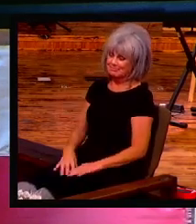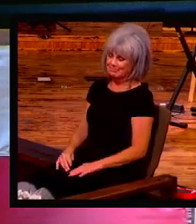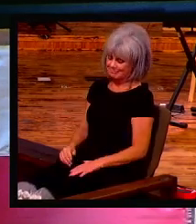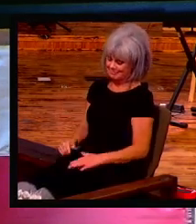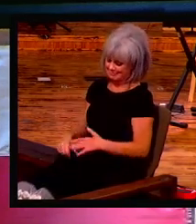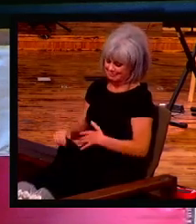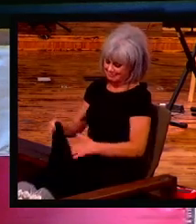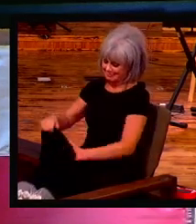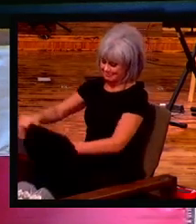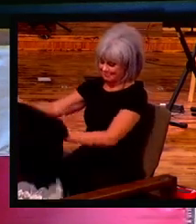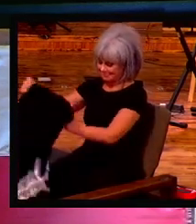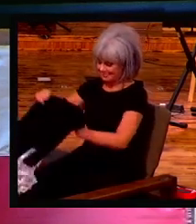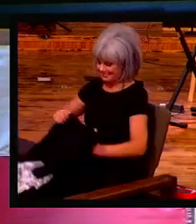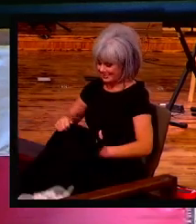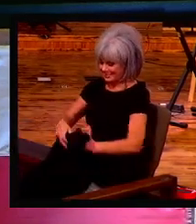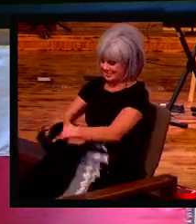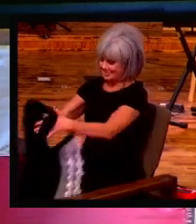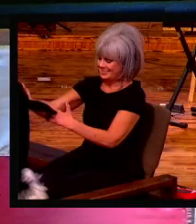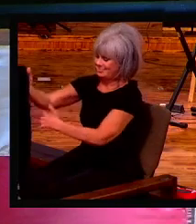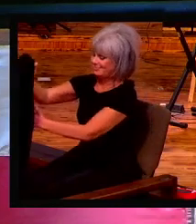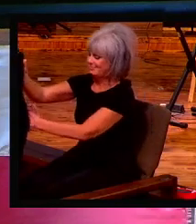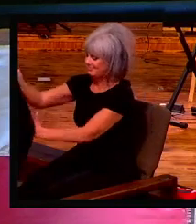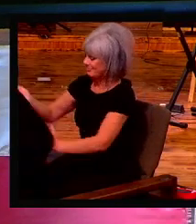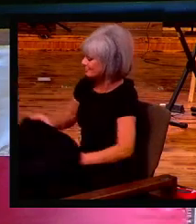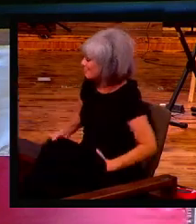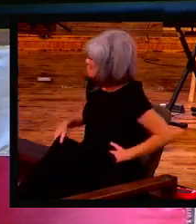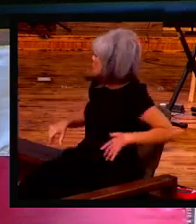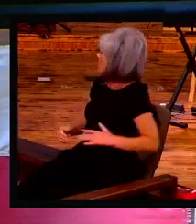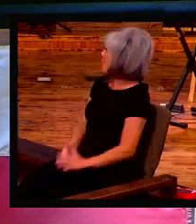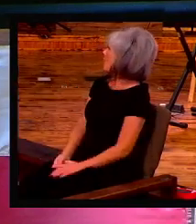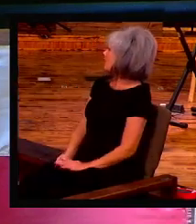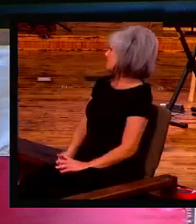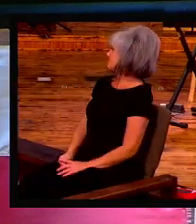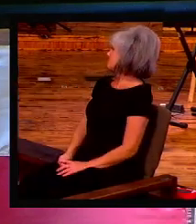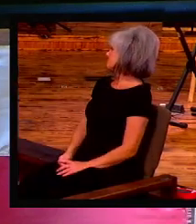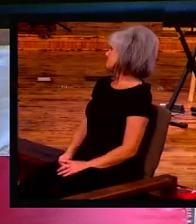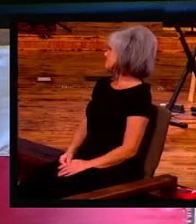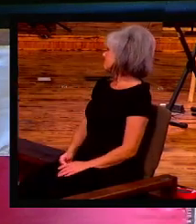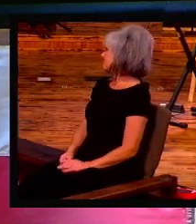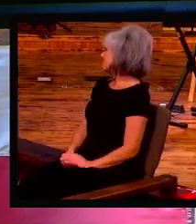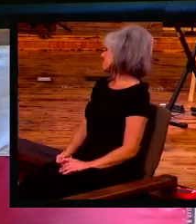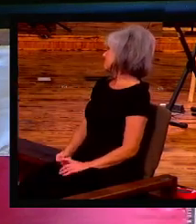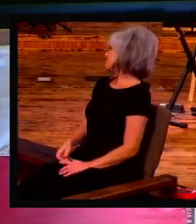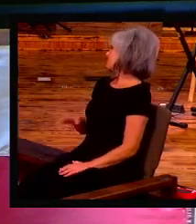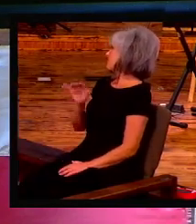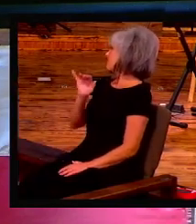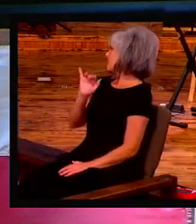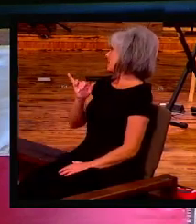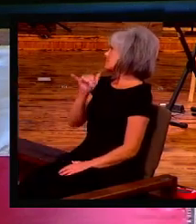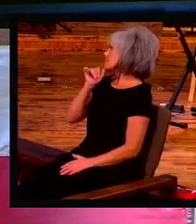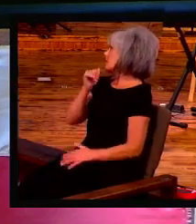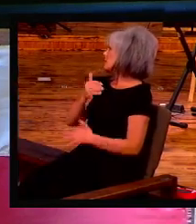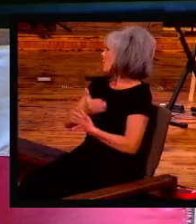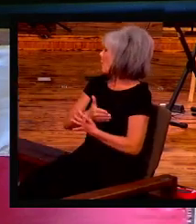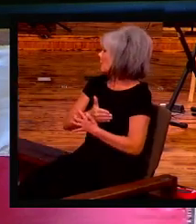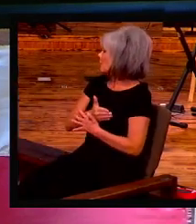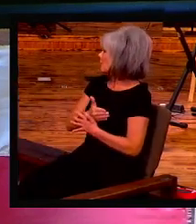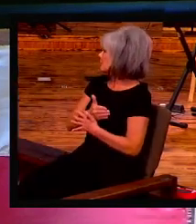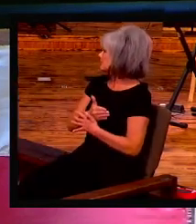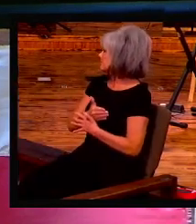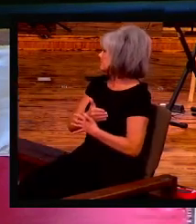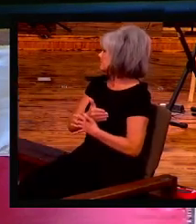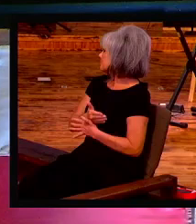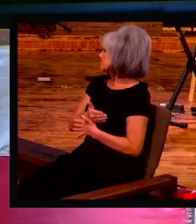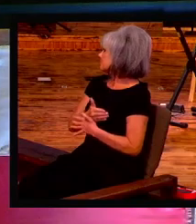There she is. Thank you. That's her. Liani Neshama Davis. It literally means